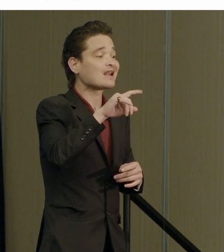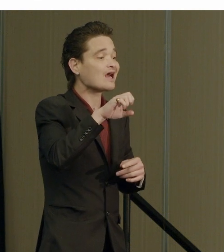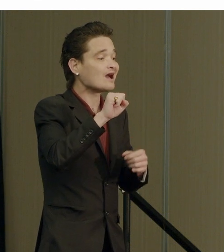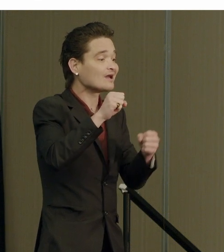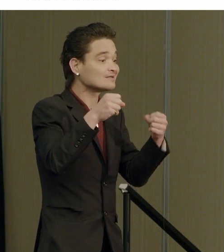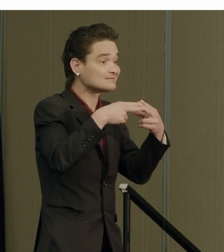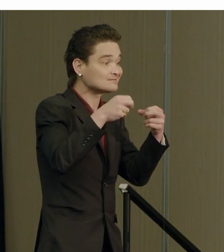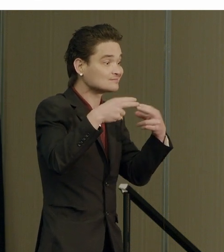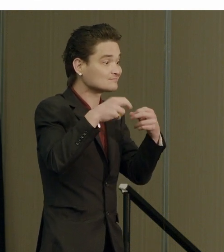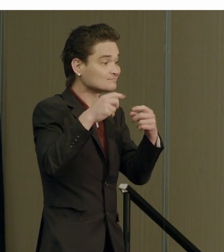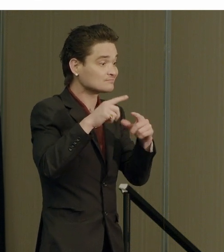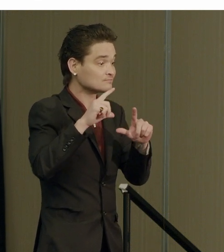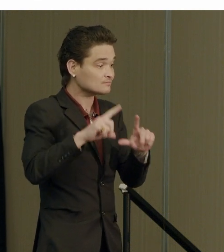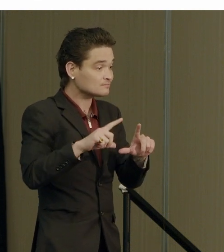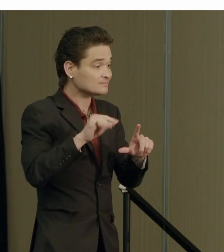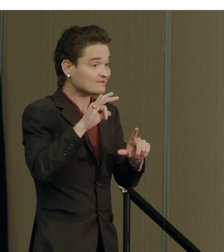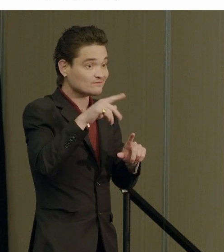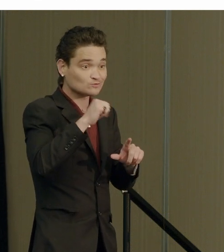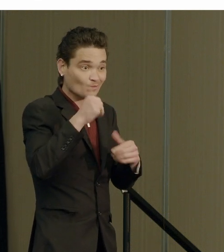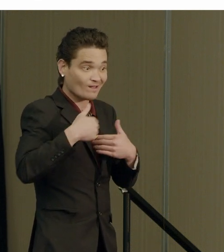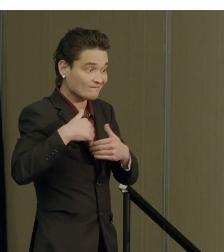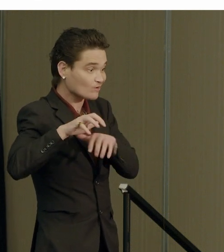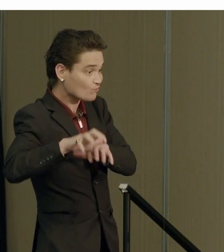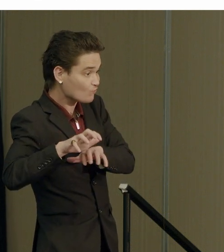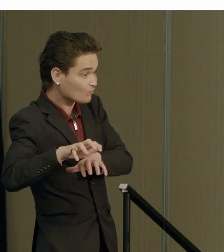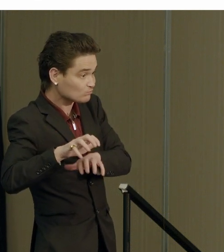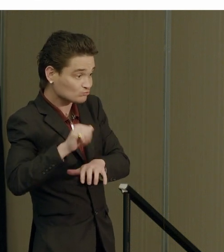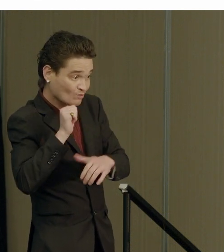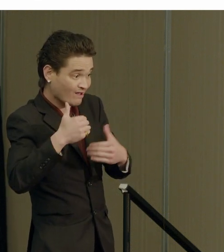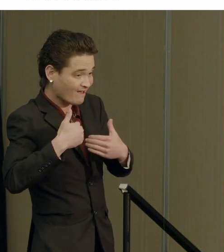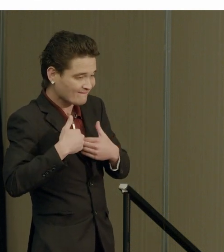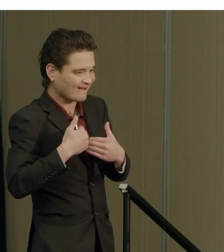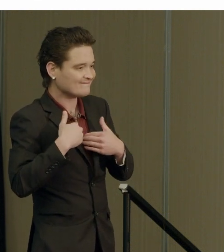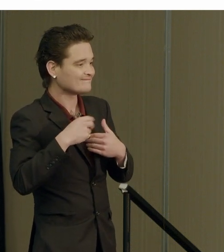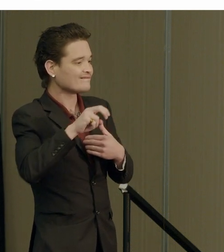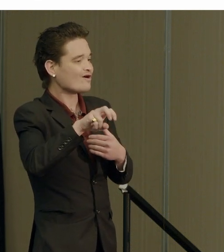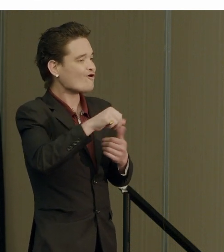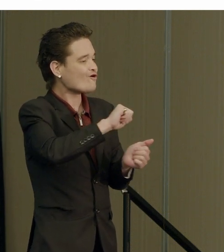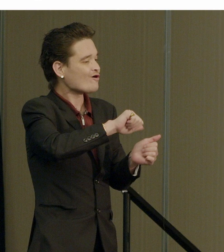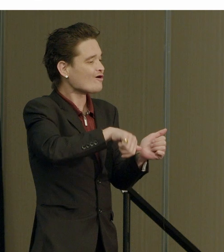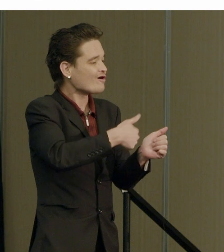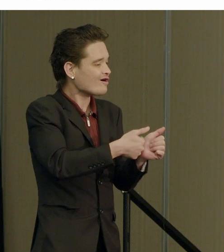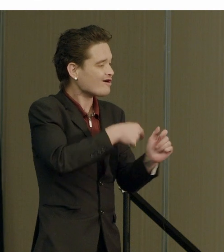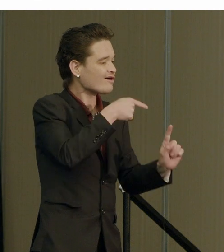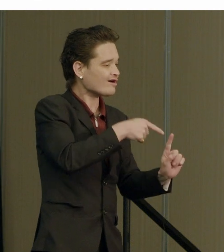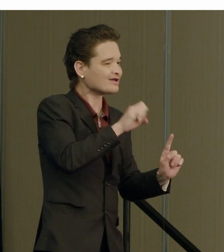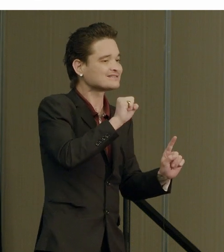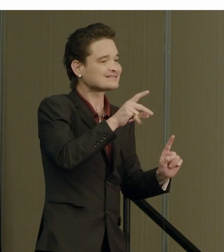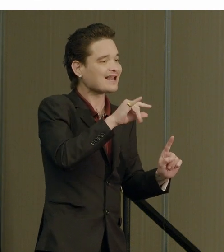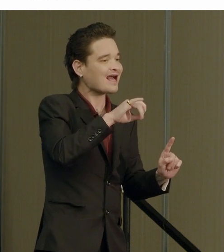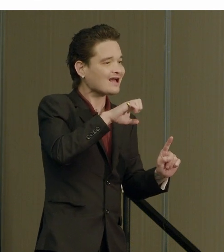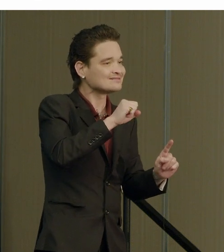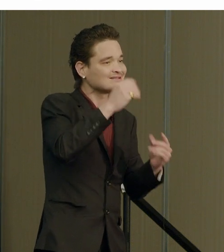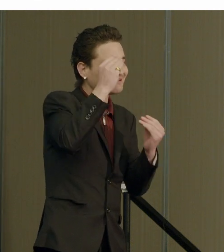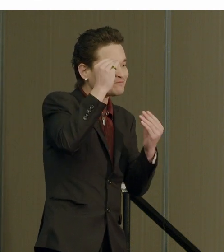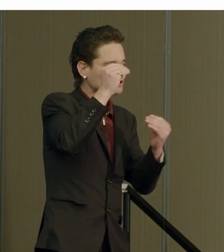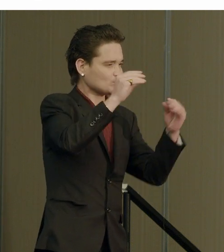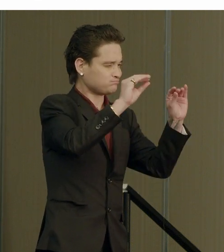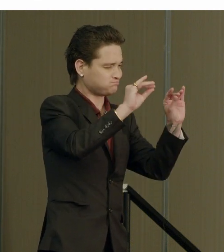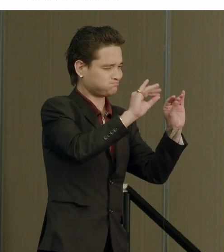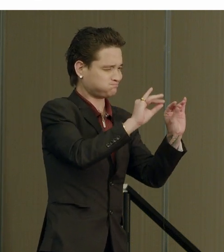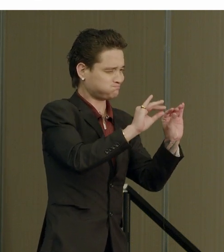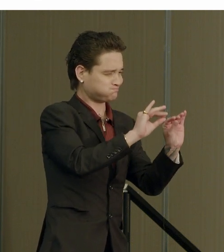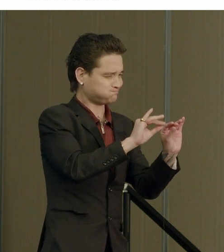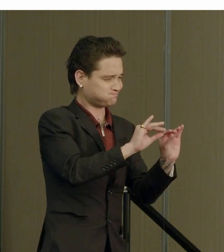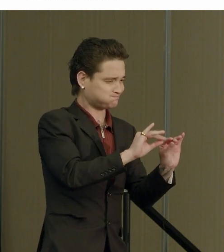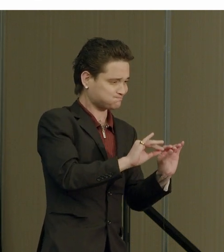you, Slides offers built-in live captions. So when you're in presenter view, you can click the three-dot menu and turn on live captions